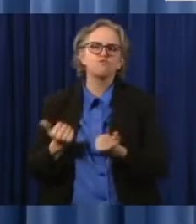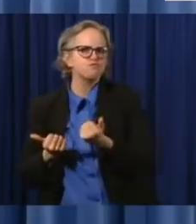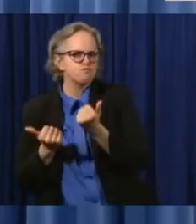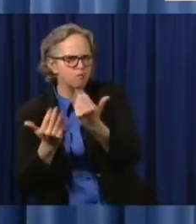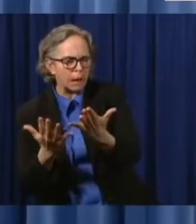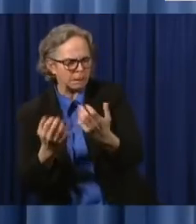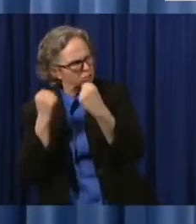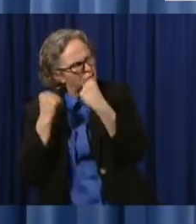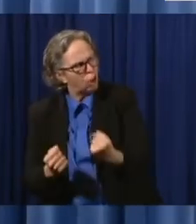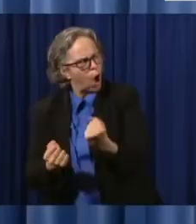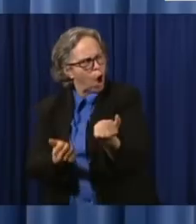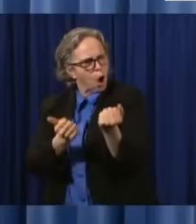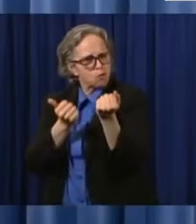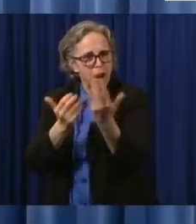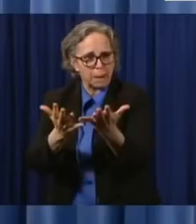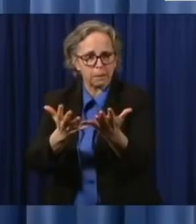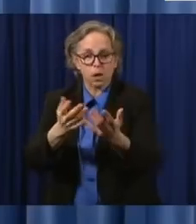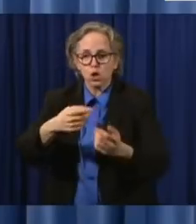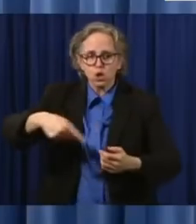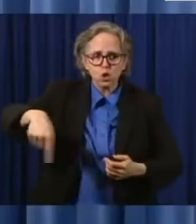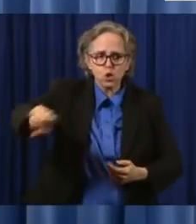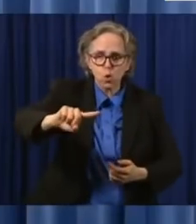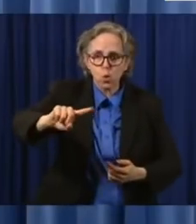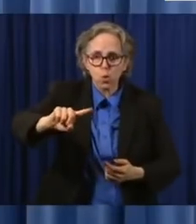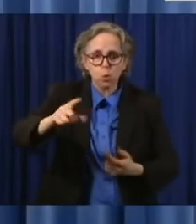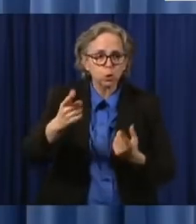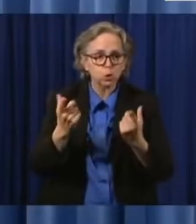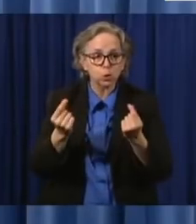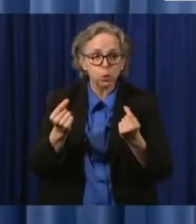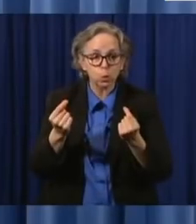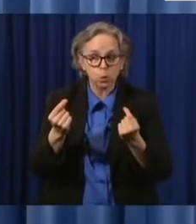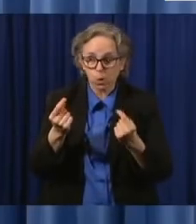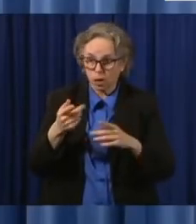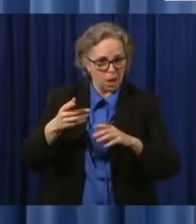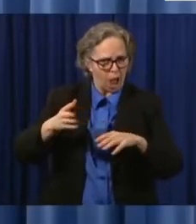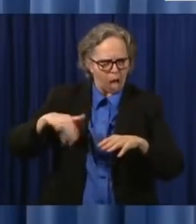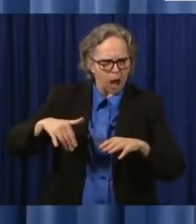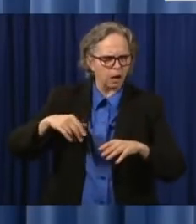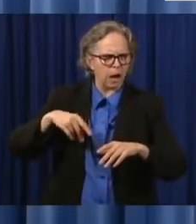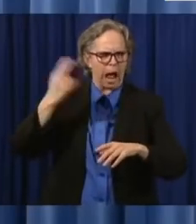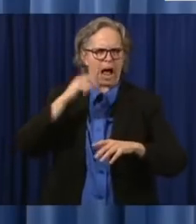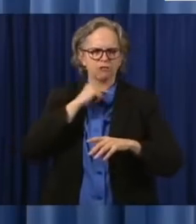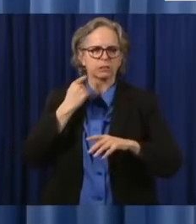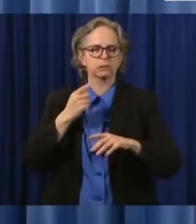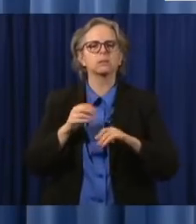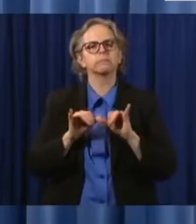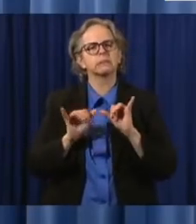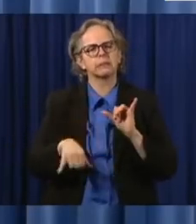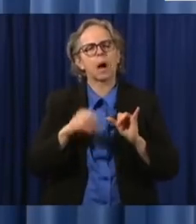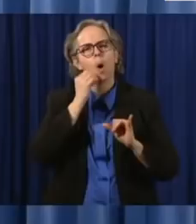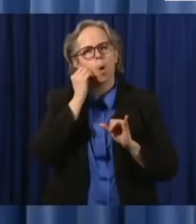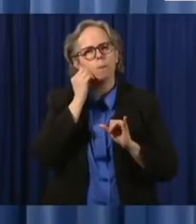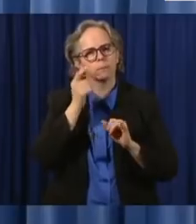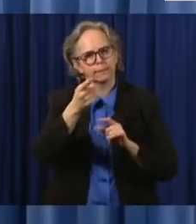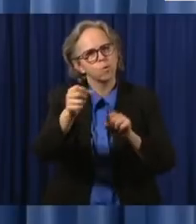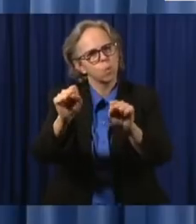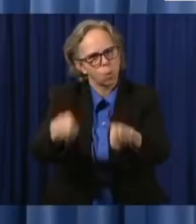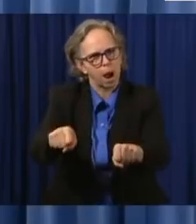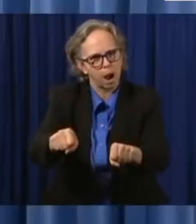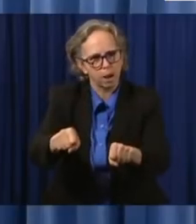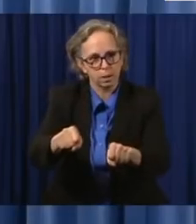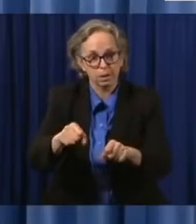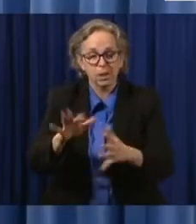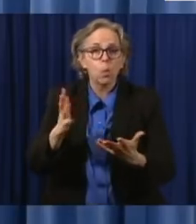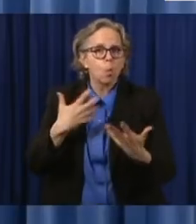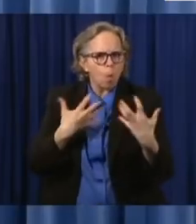those Ohioans, the rest of the Ohioans, stay at their place of residence when possible with the intent of lowering the rate of